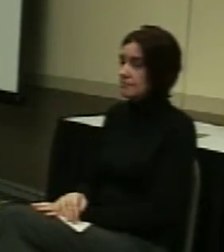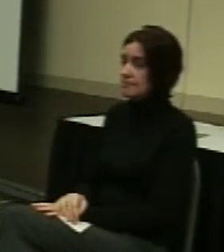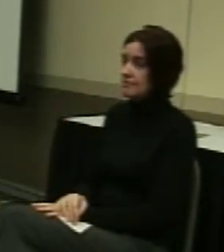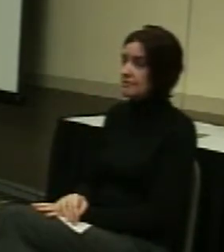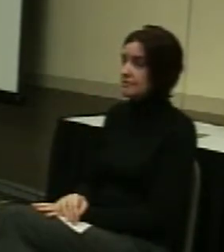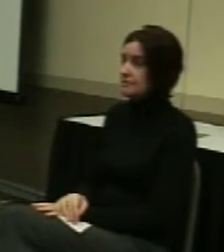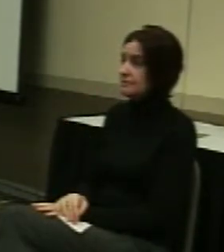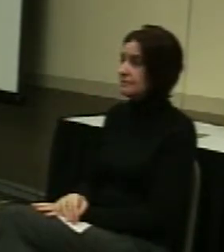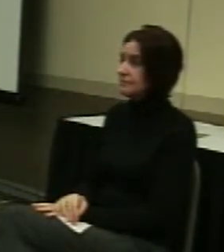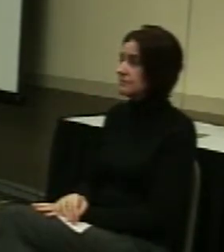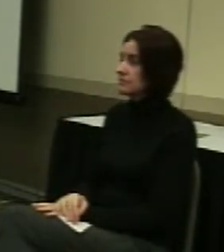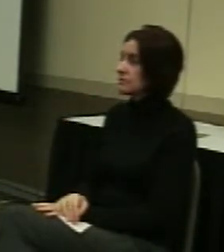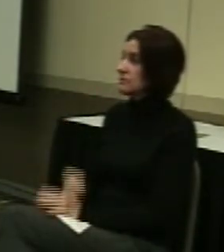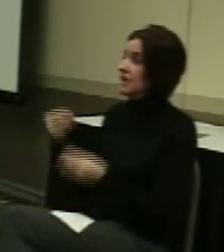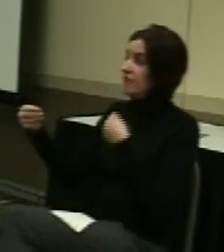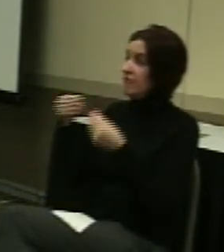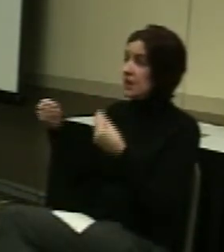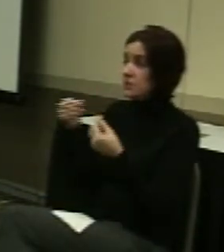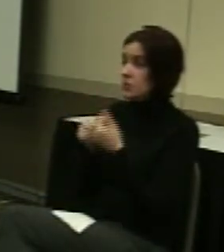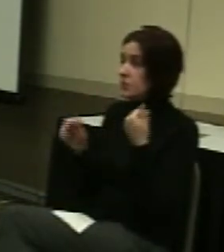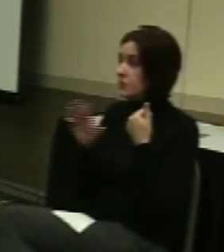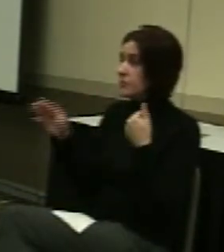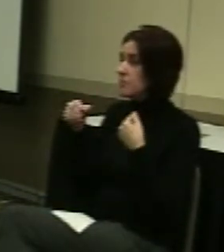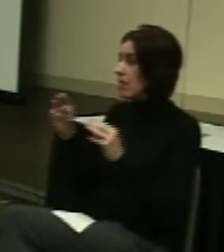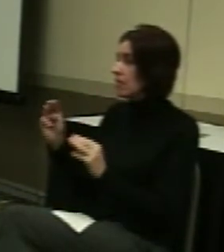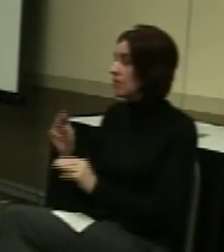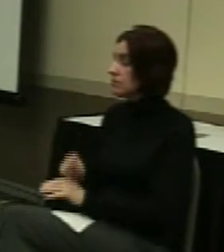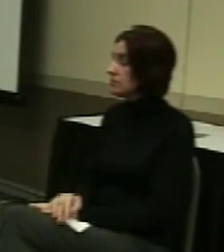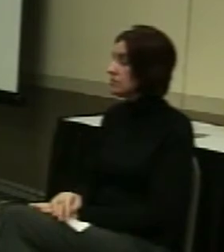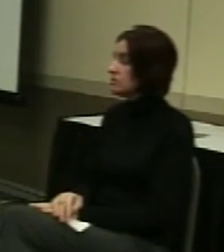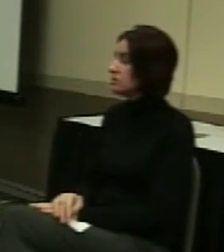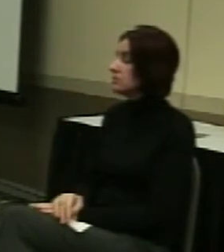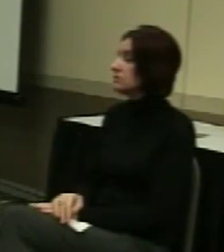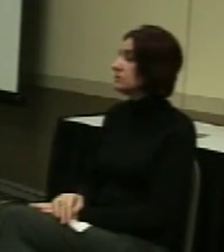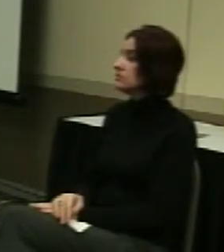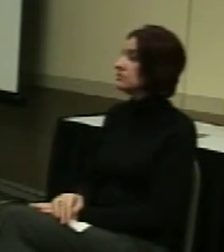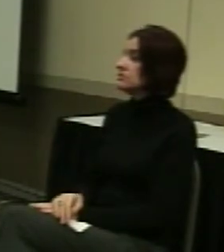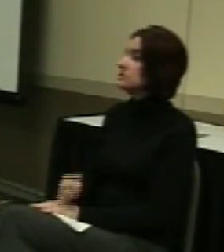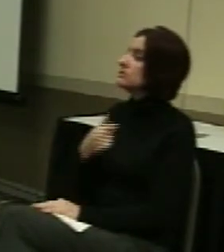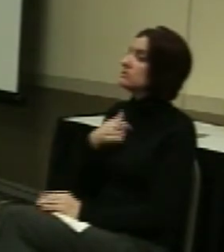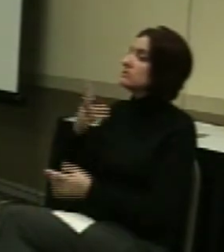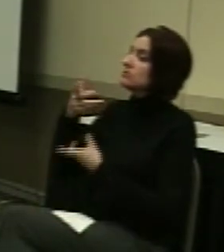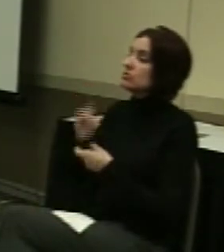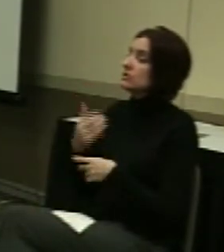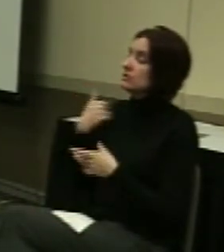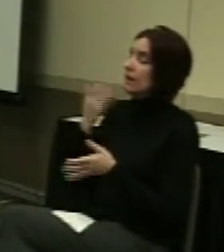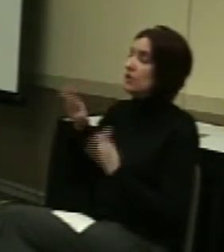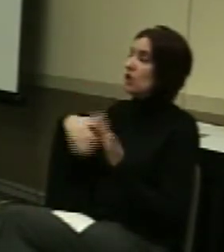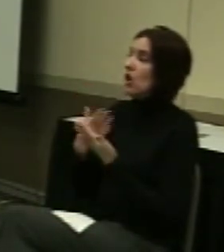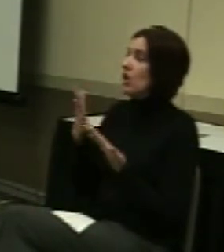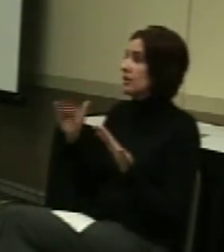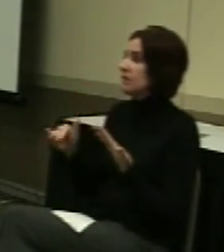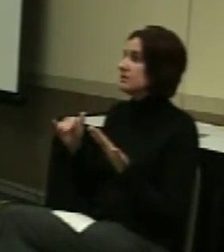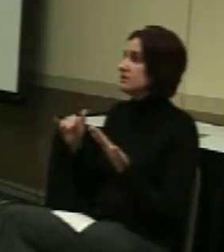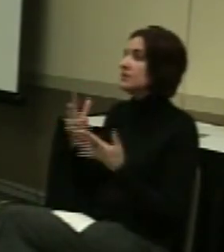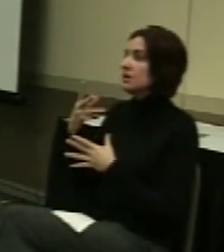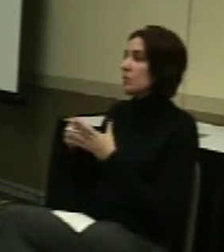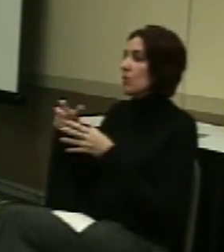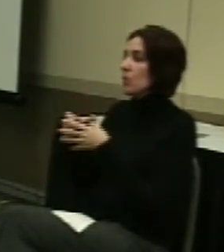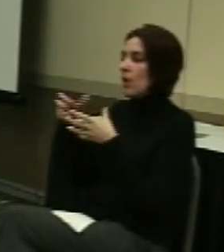being flexible with the methods you're using. I trust that, having all these beautiful, both qualitative